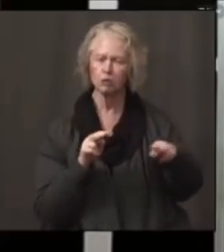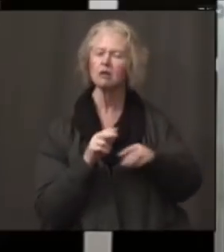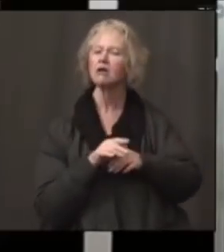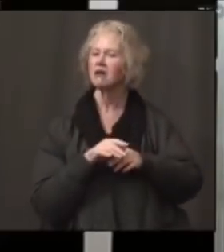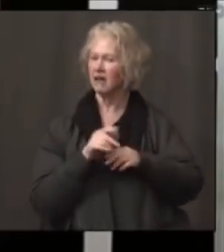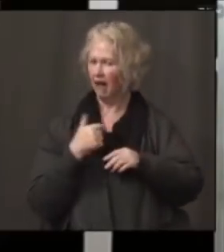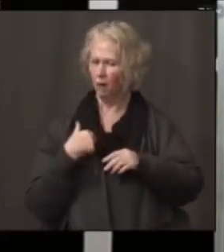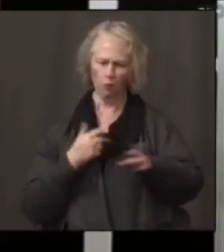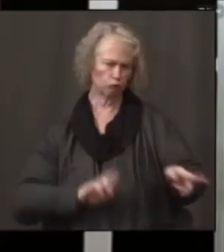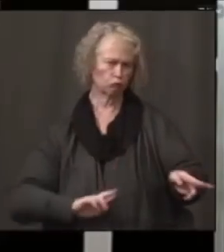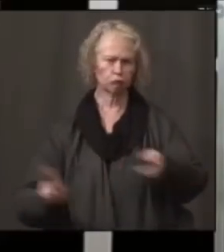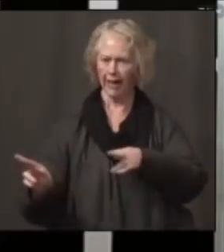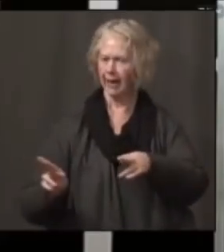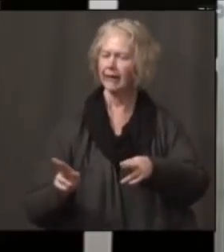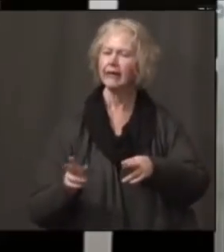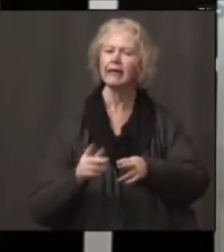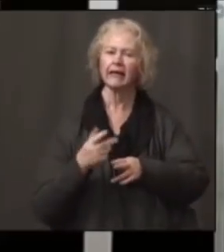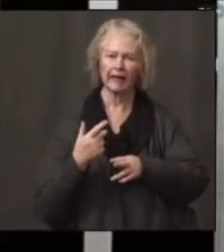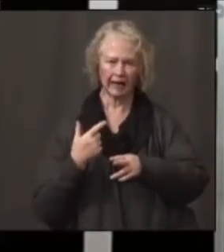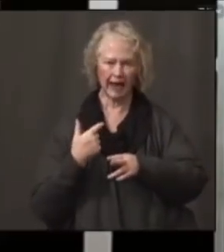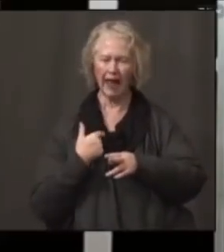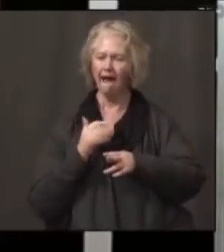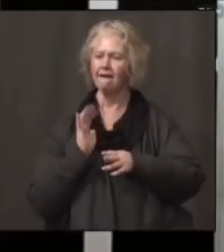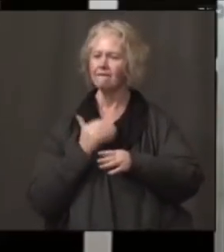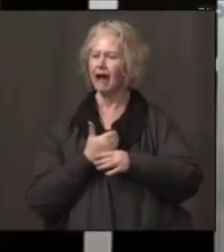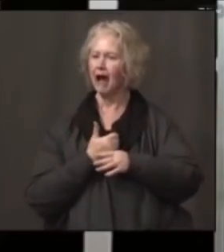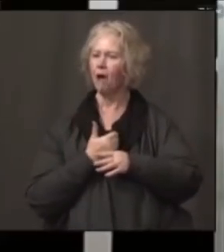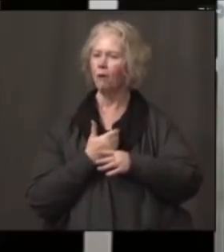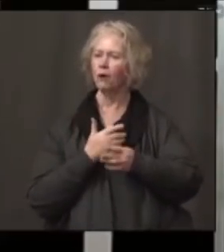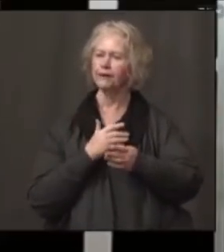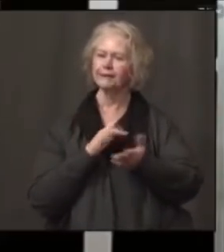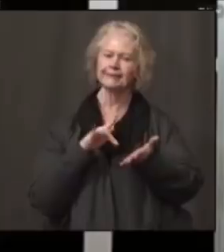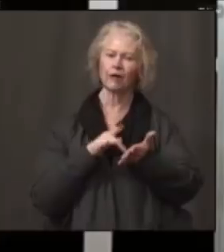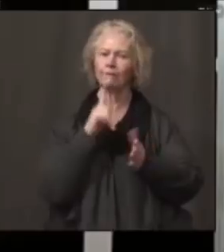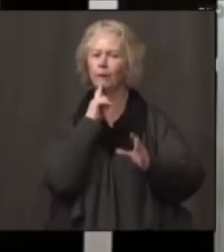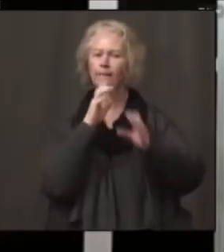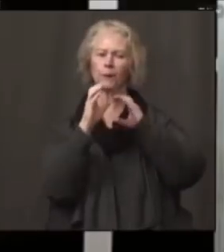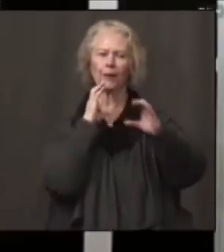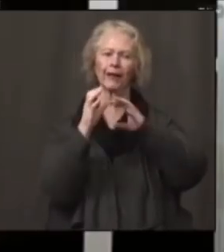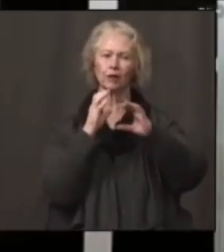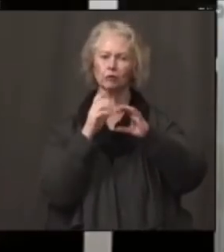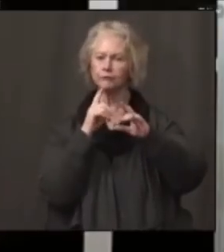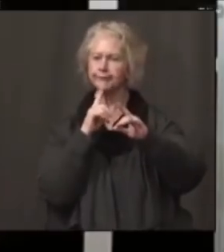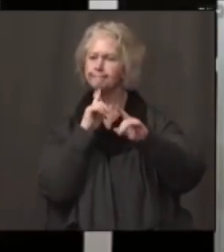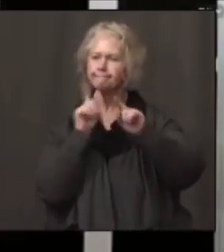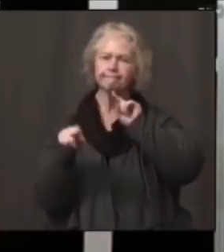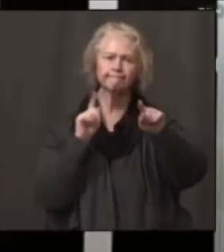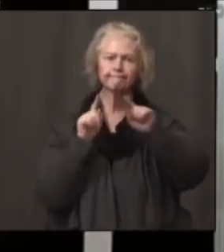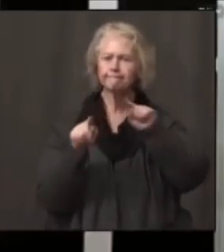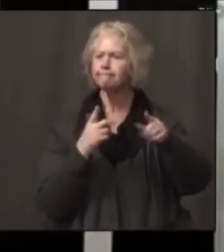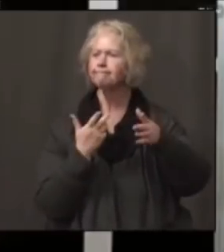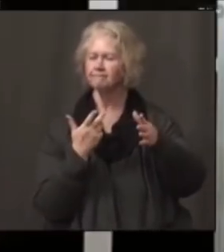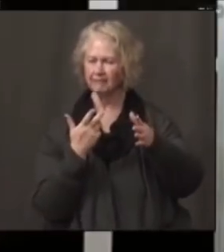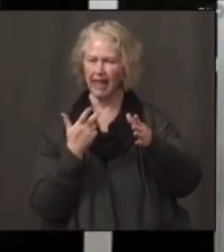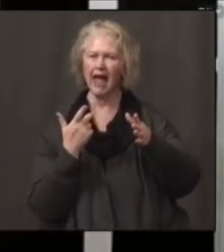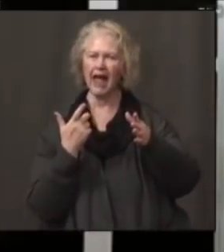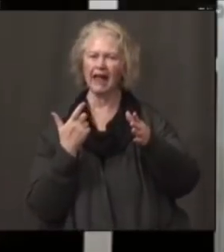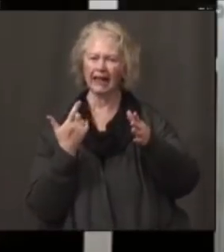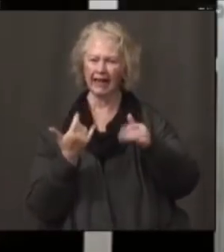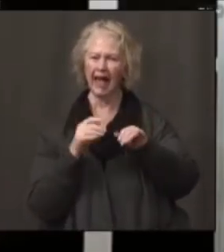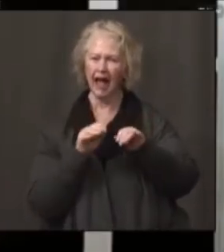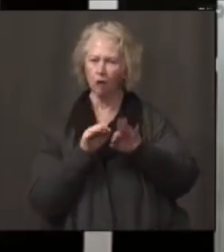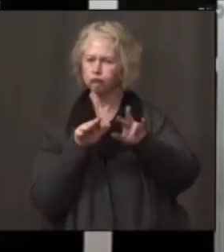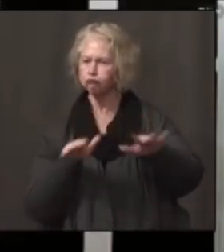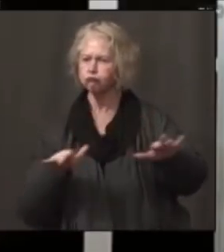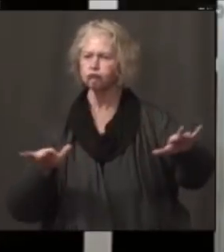incident management command center, and we have decentralized into our